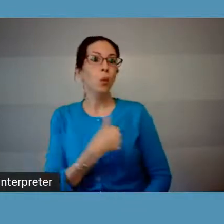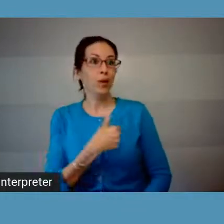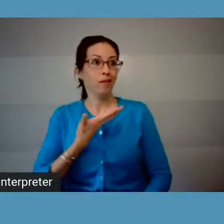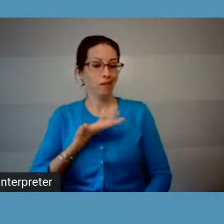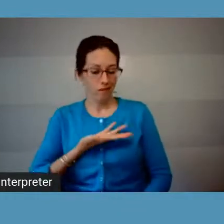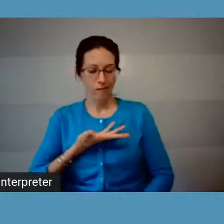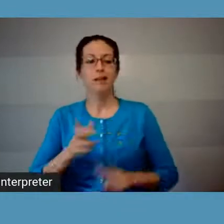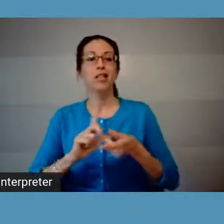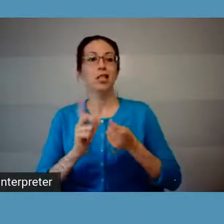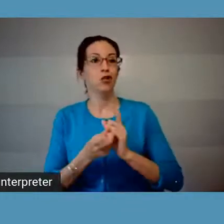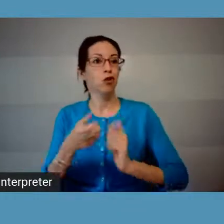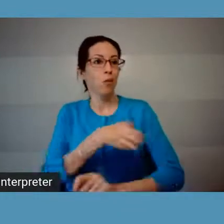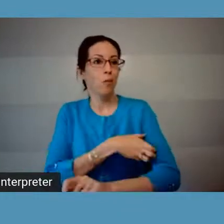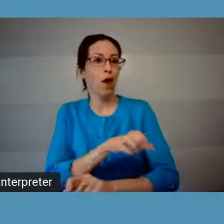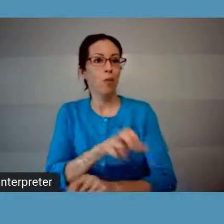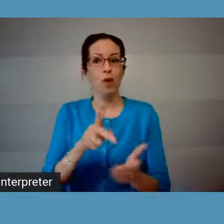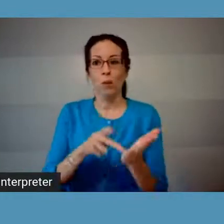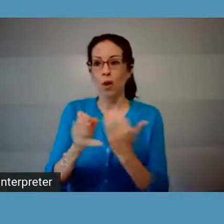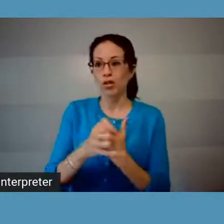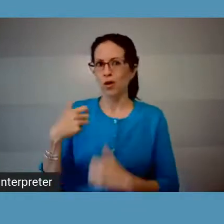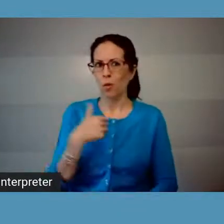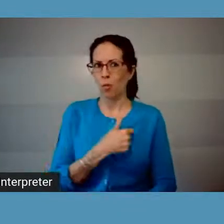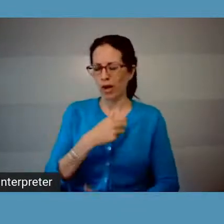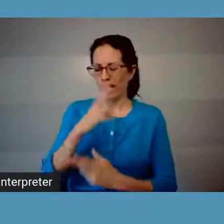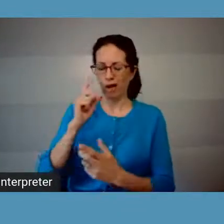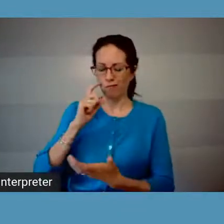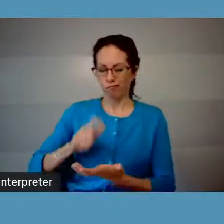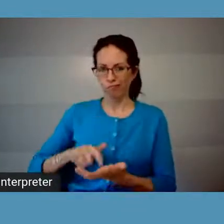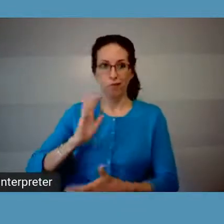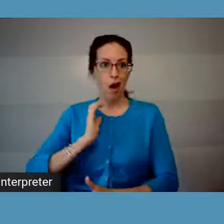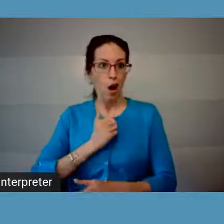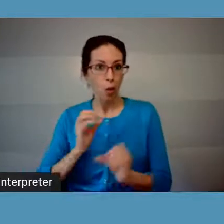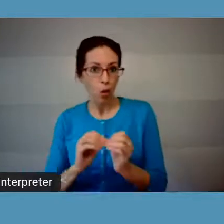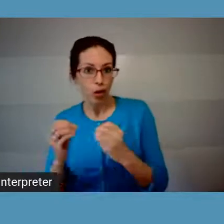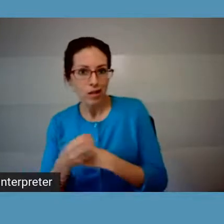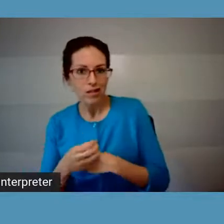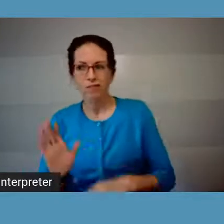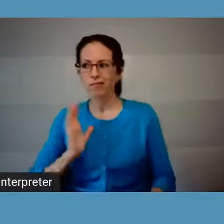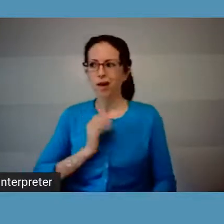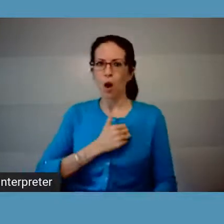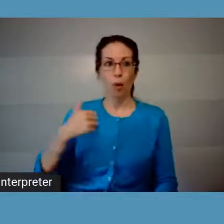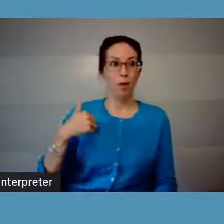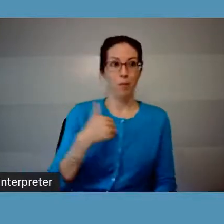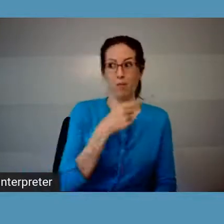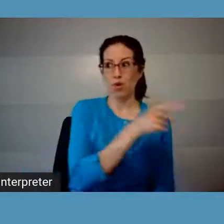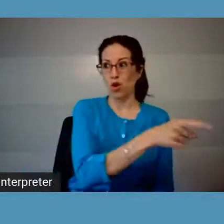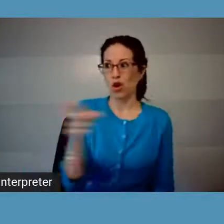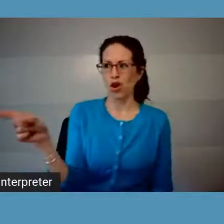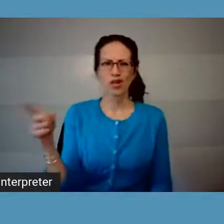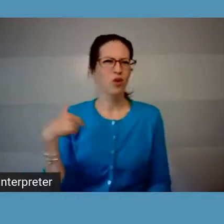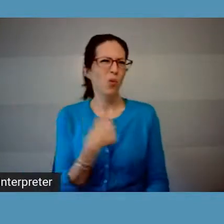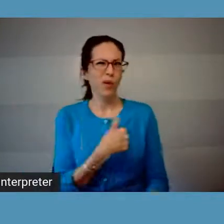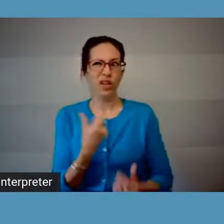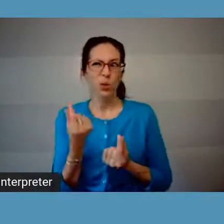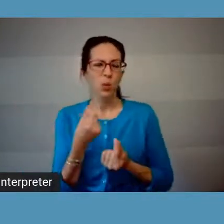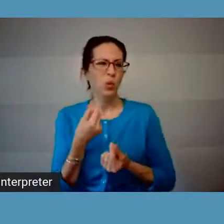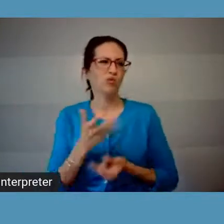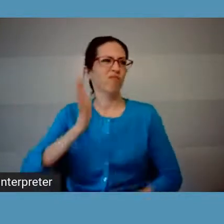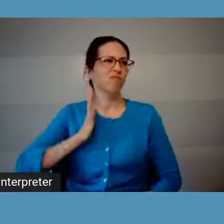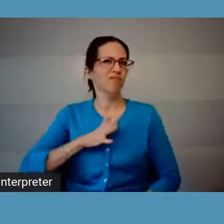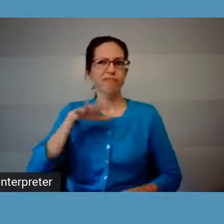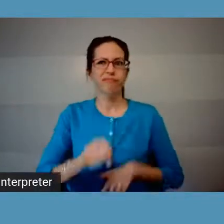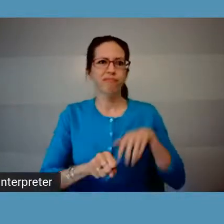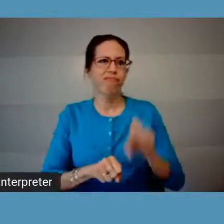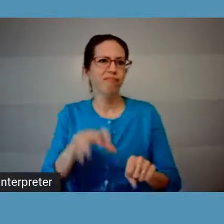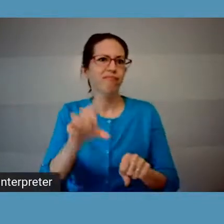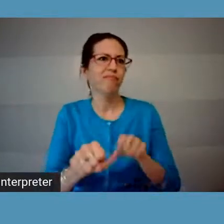that our organizations, and those of our members were founded within a colonizing society which perpetuated the exclusions